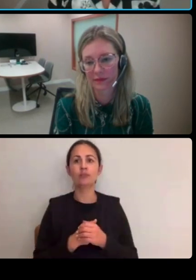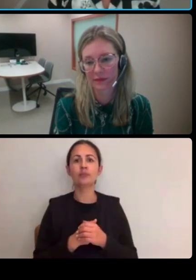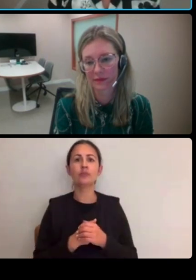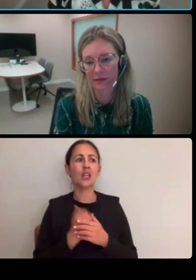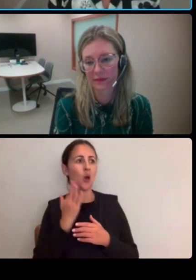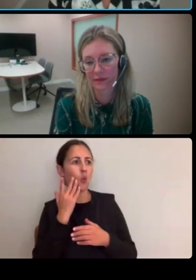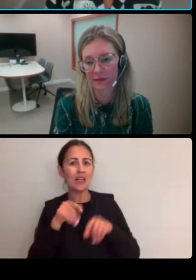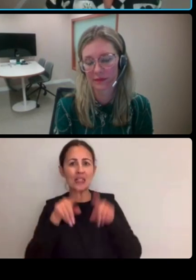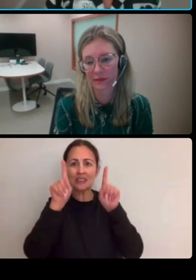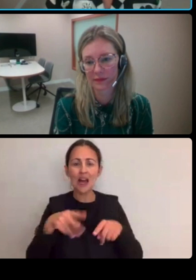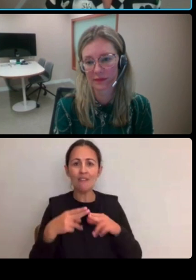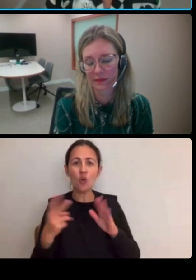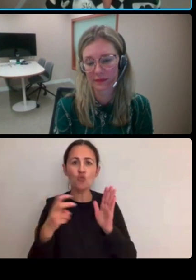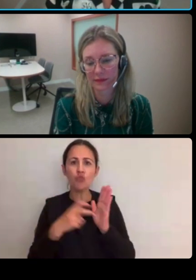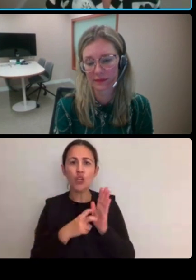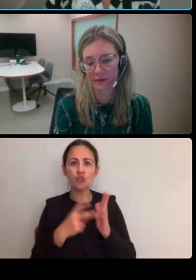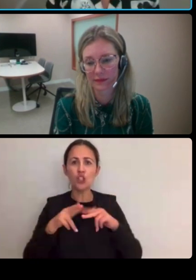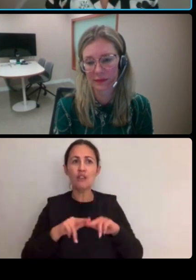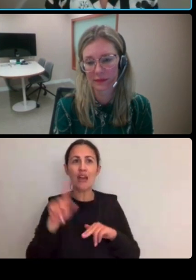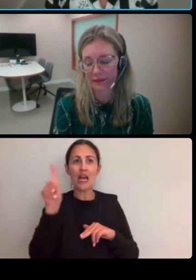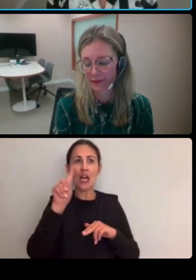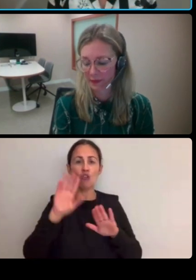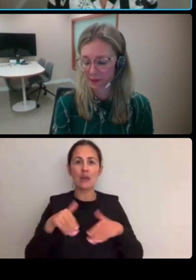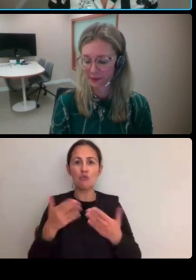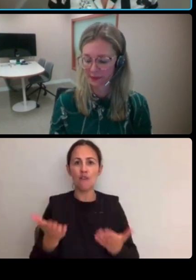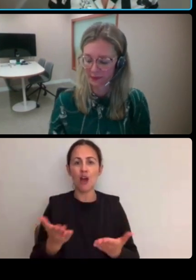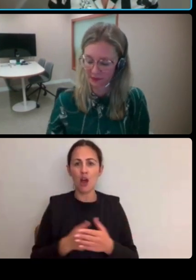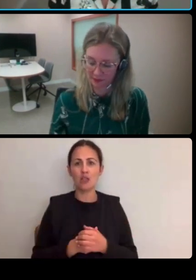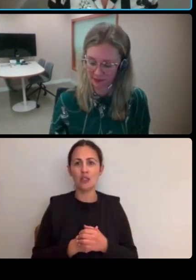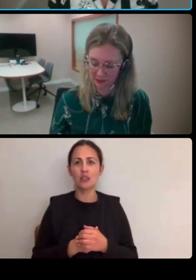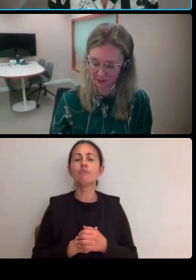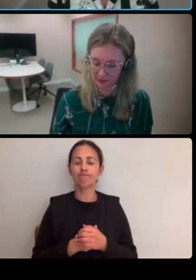registration commence for current providers? Okay, so